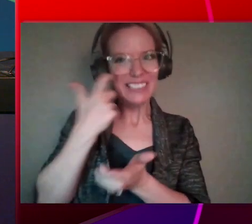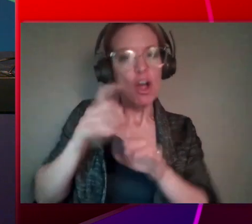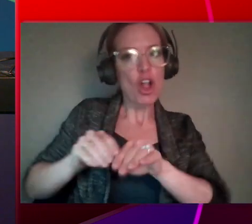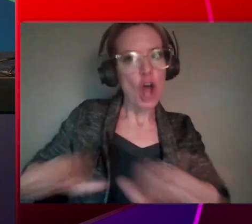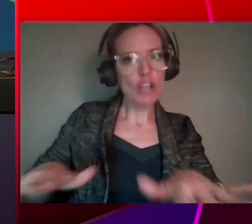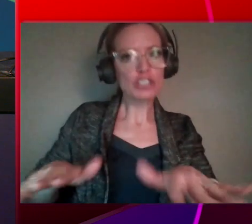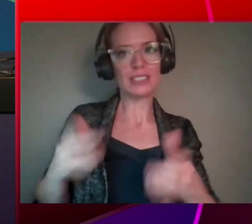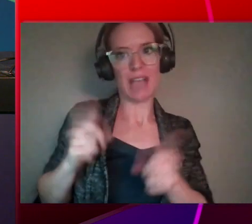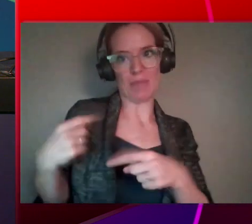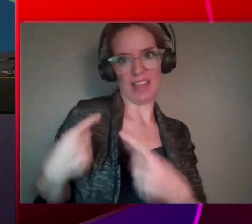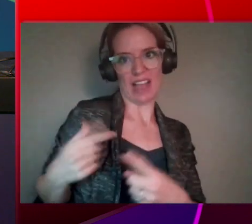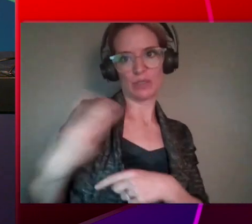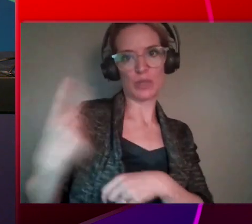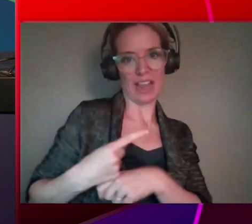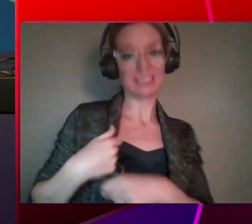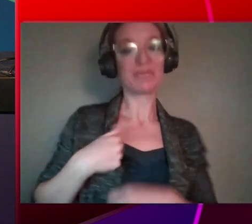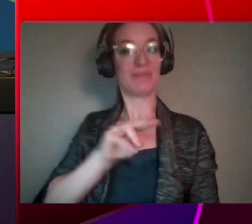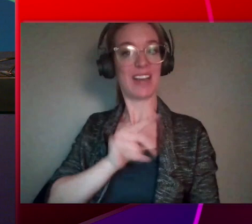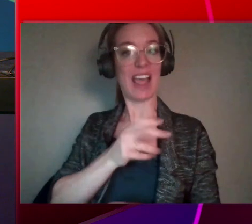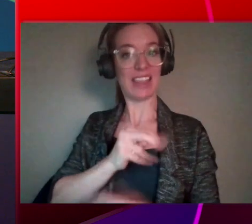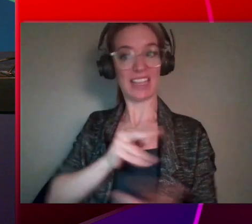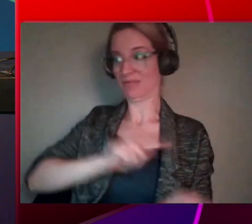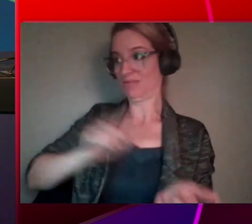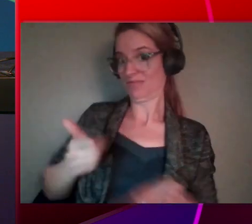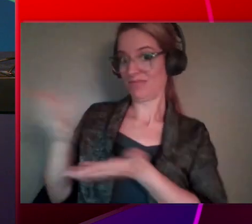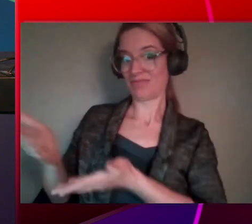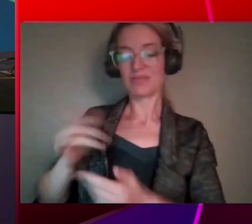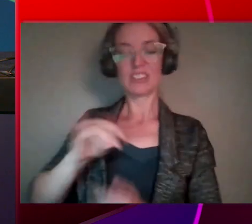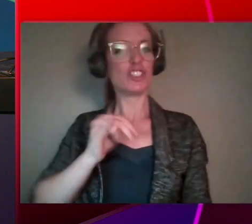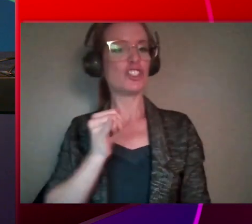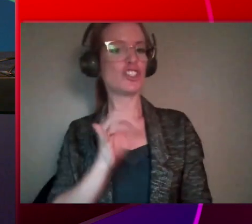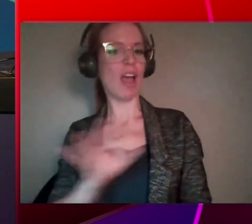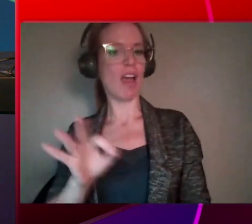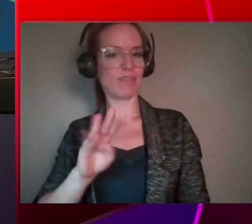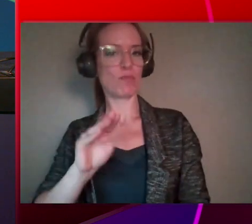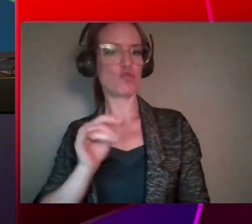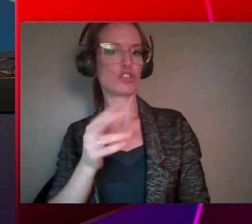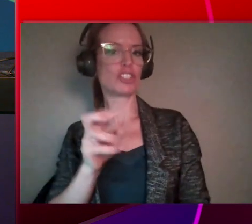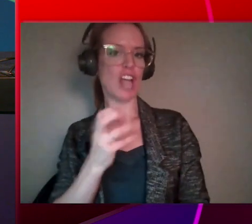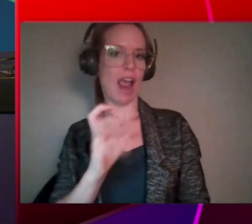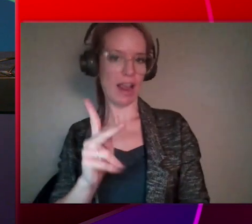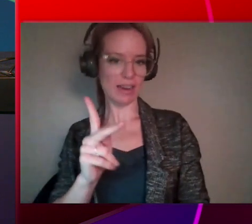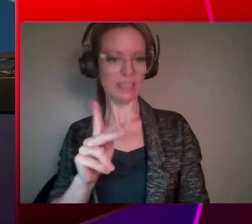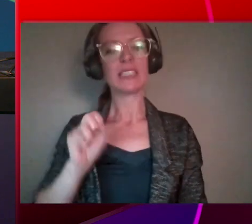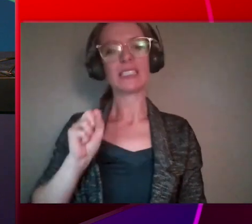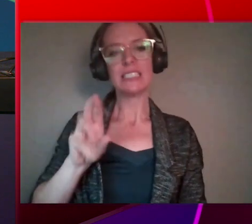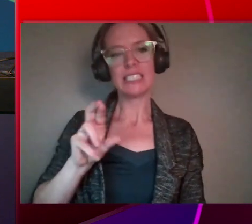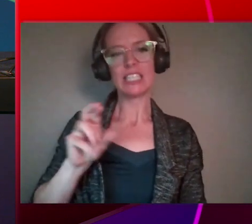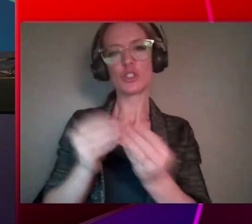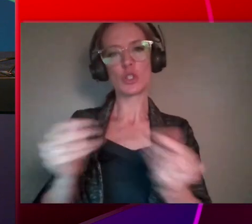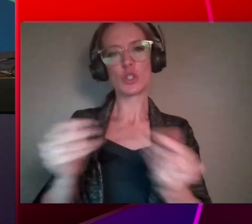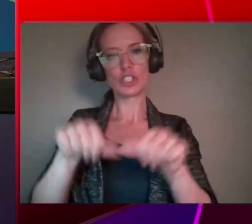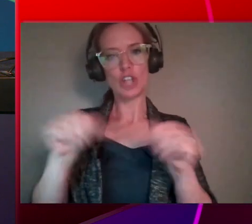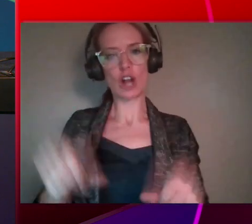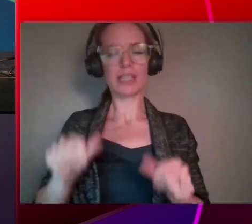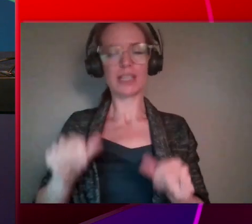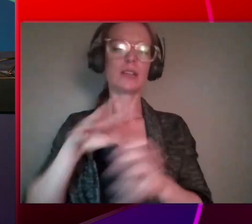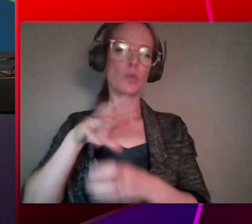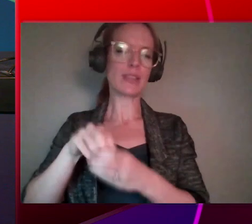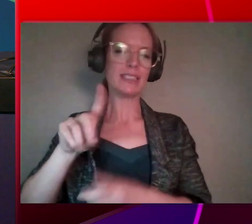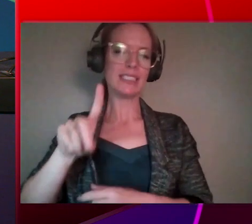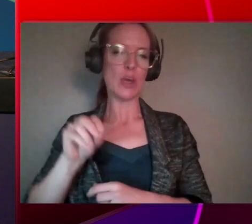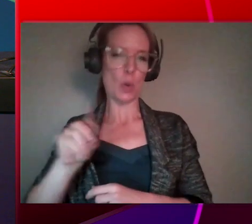my co-host here. Hey everyone, my name is Jeff Marushak. I'm a senior solutions architect on our DoD Air Force team. This is my second reInvent.